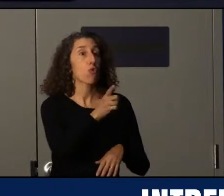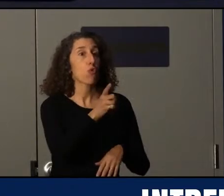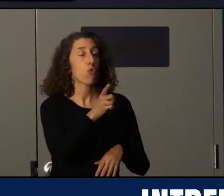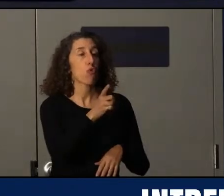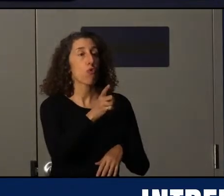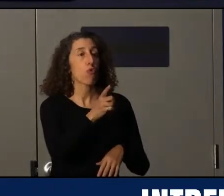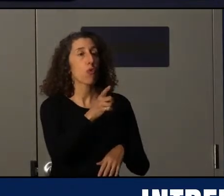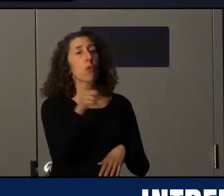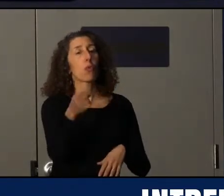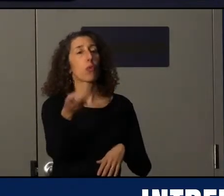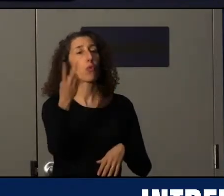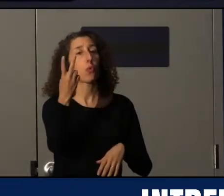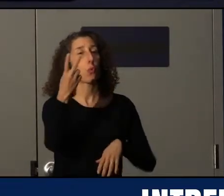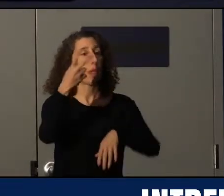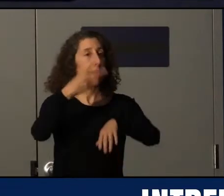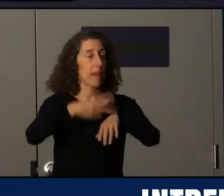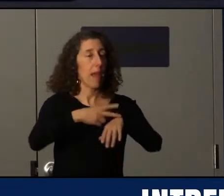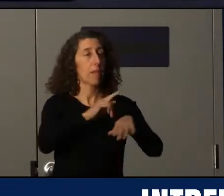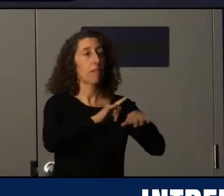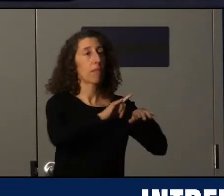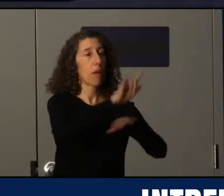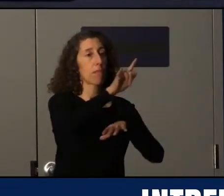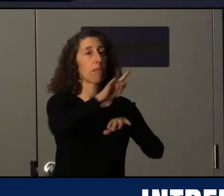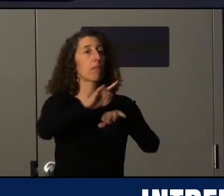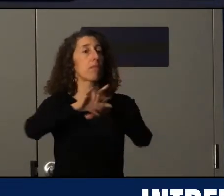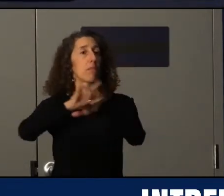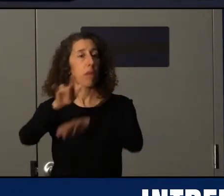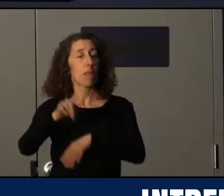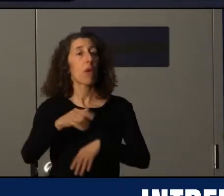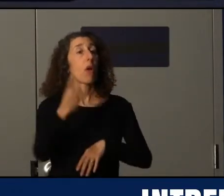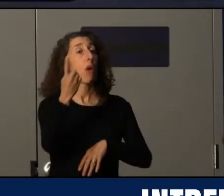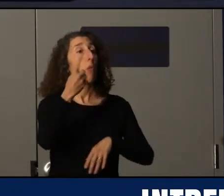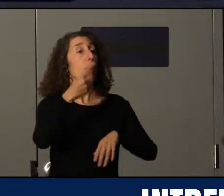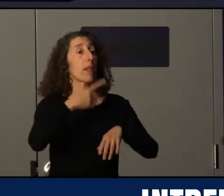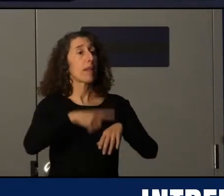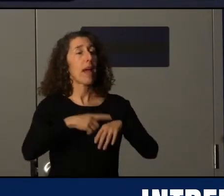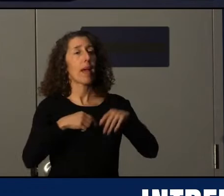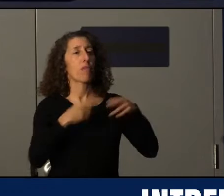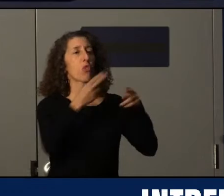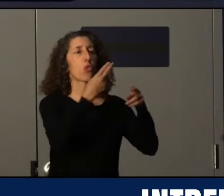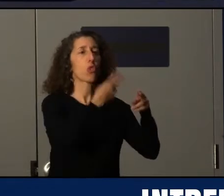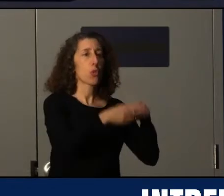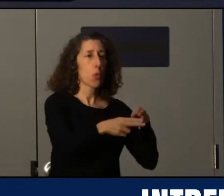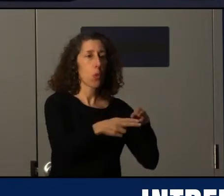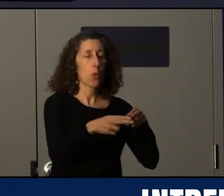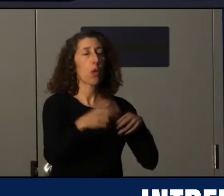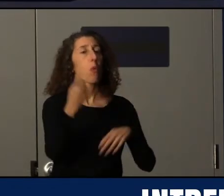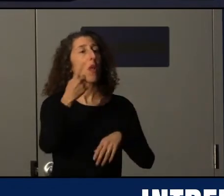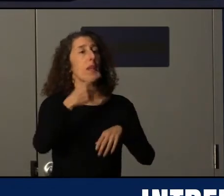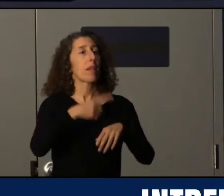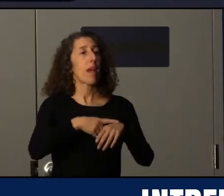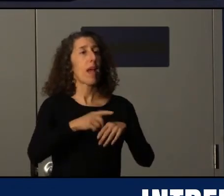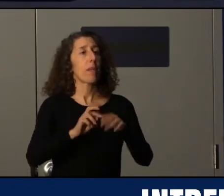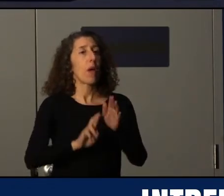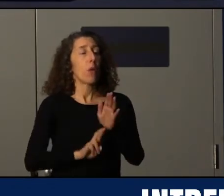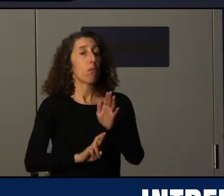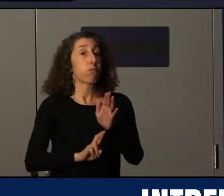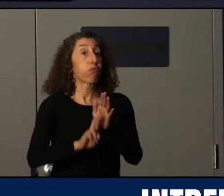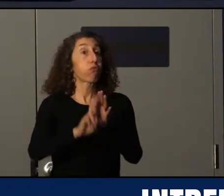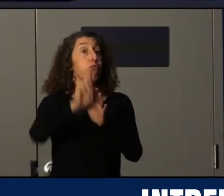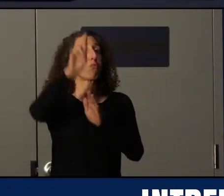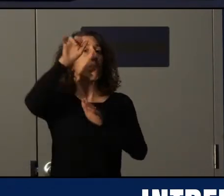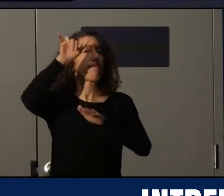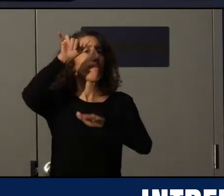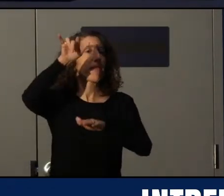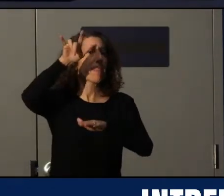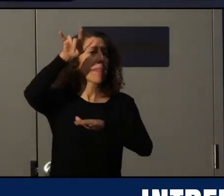went up and back on the shuttle, right? And then a shuttle flight toward the end. It was the third to last flight of the shuttle program. You guys second